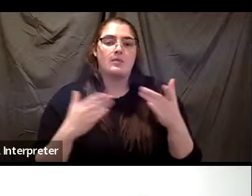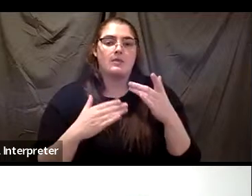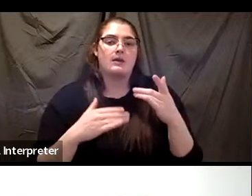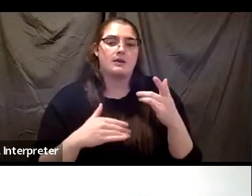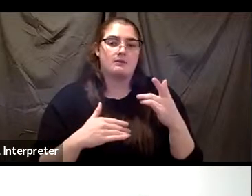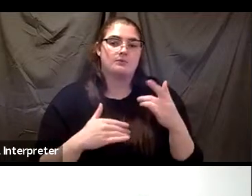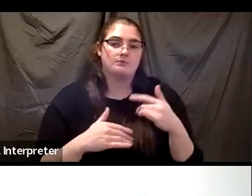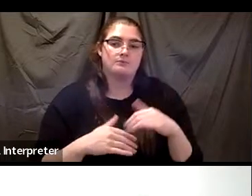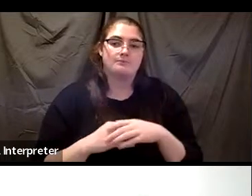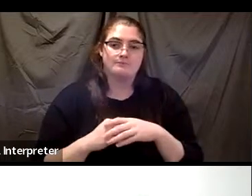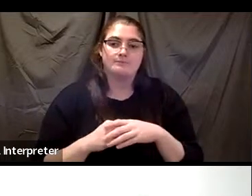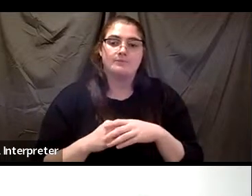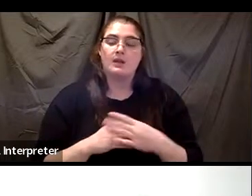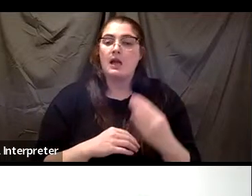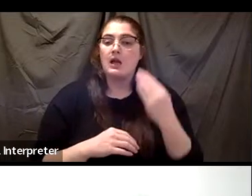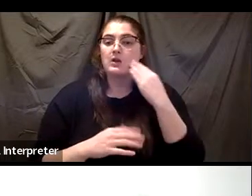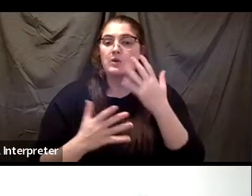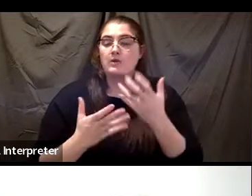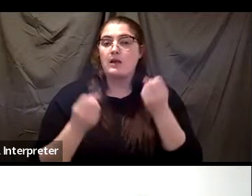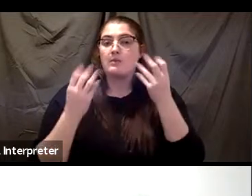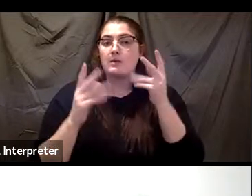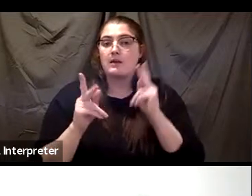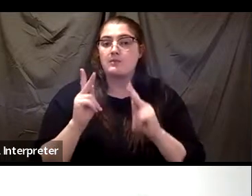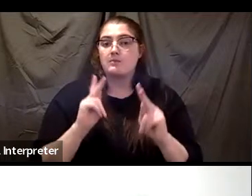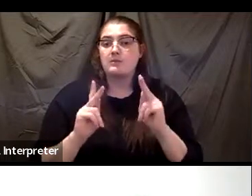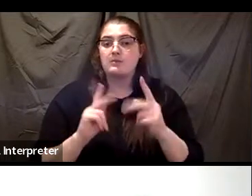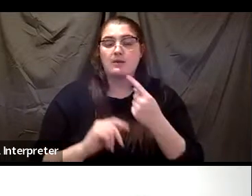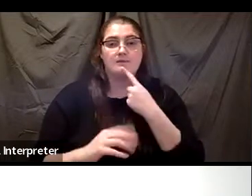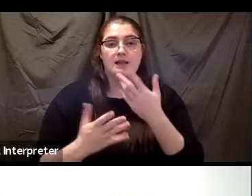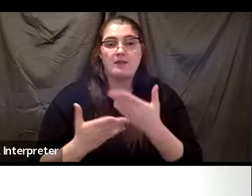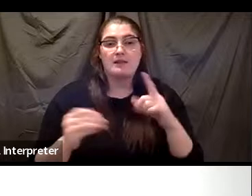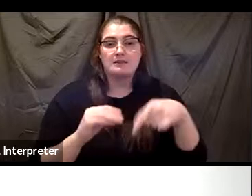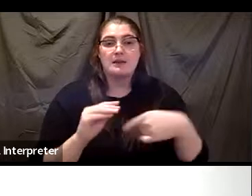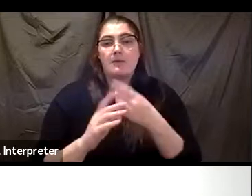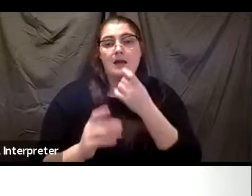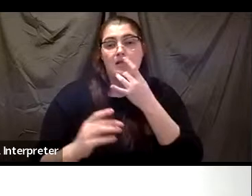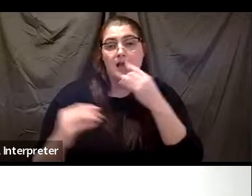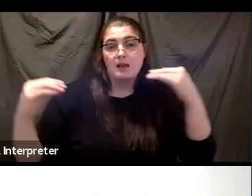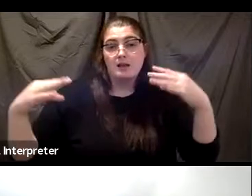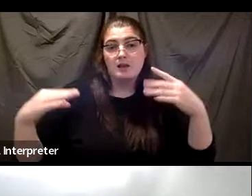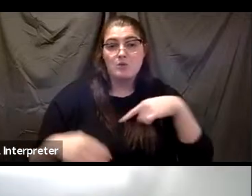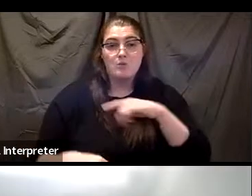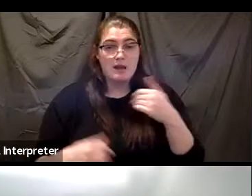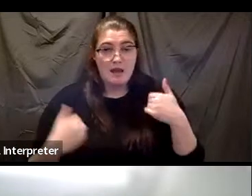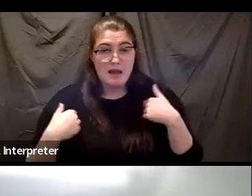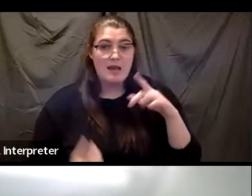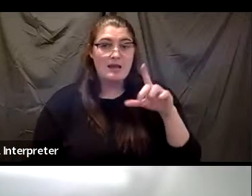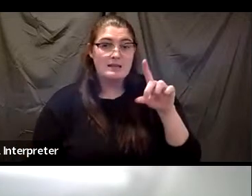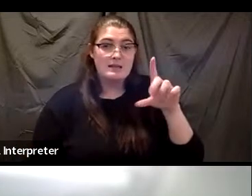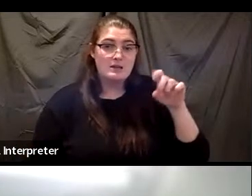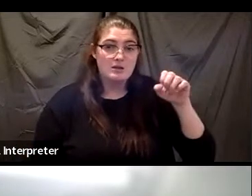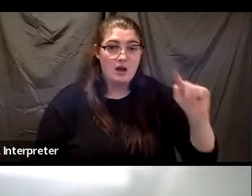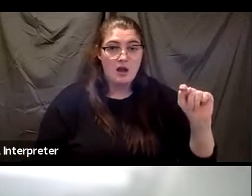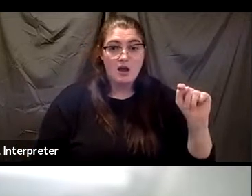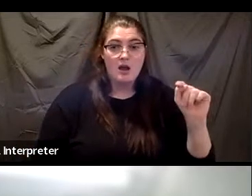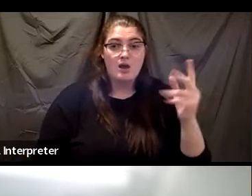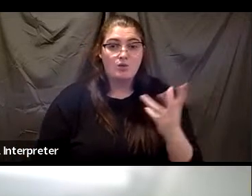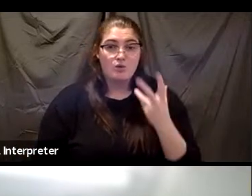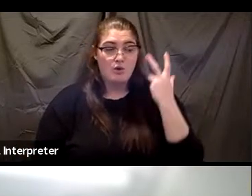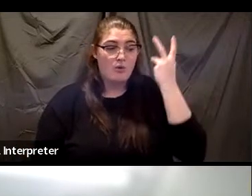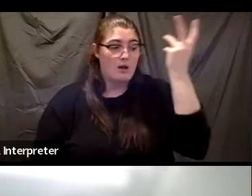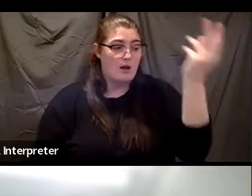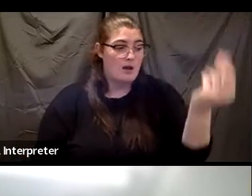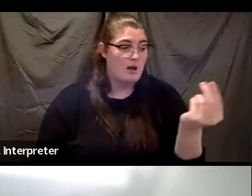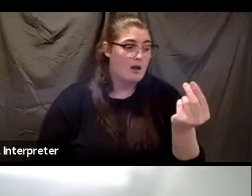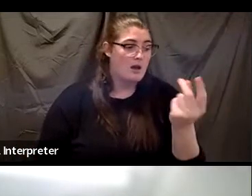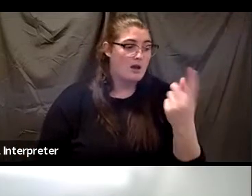lighting. I know that a lot of people have said things about lighting. We did have DDOT go out and they